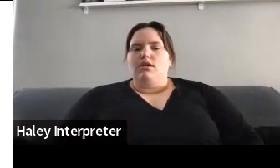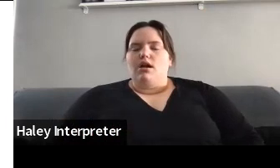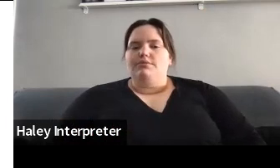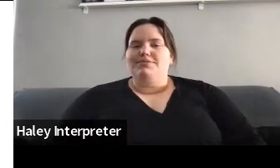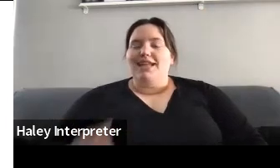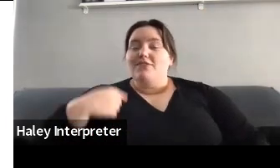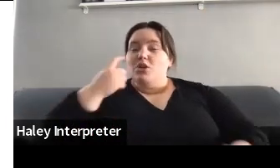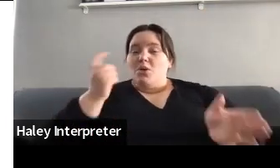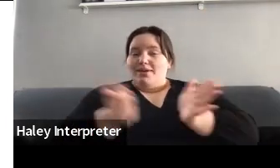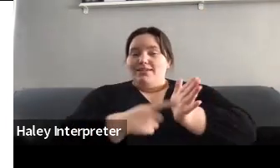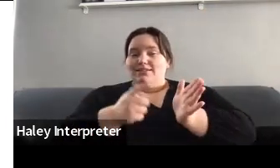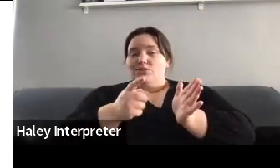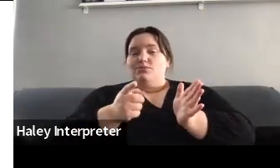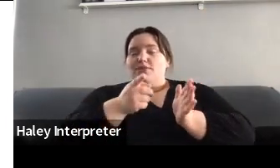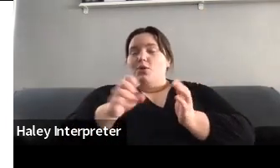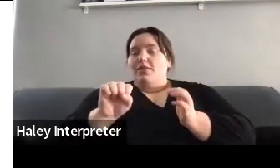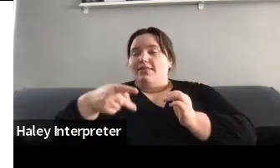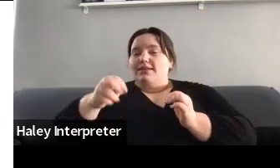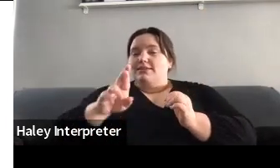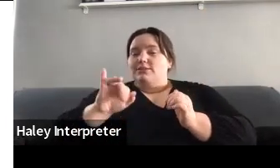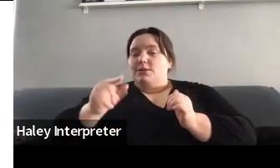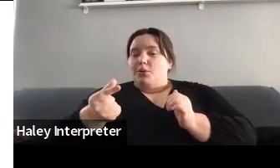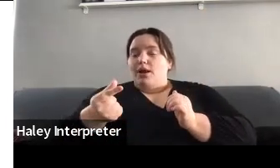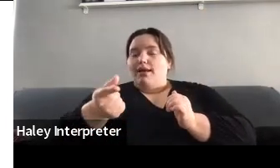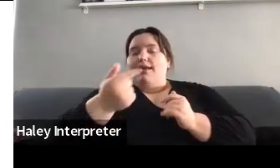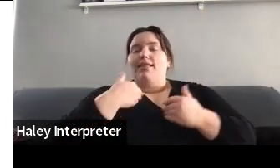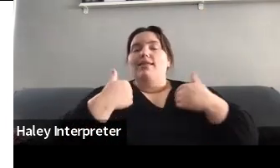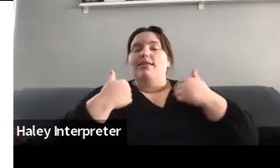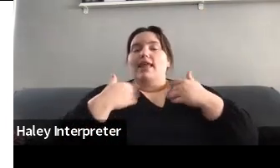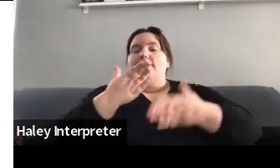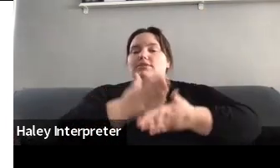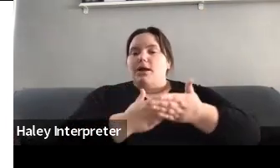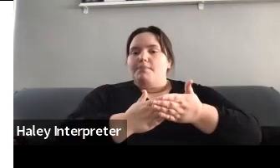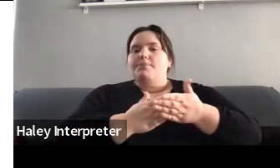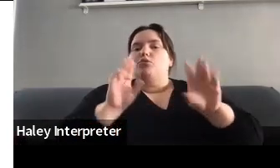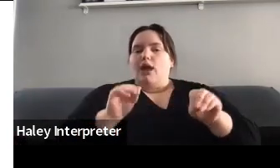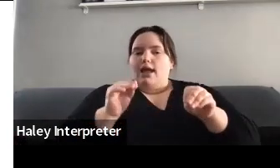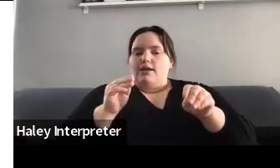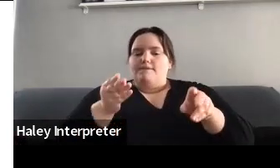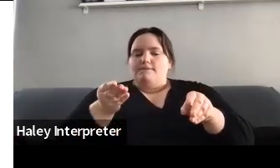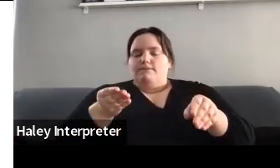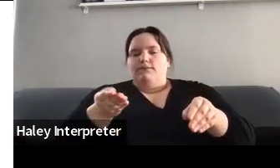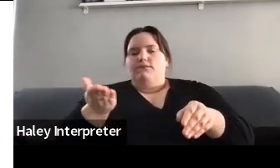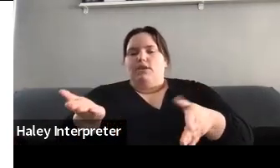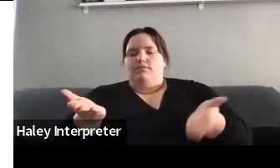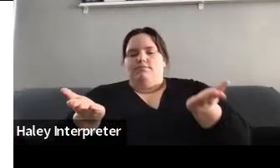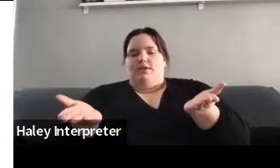with these, they do have some now that are foldable, and this is included on your resource guide. So if you're using